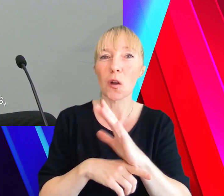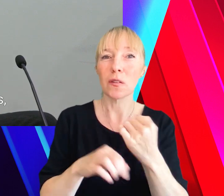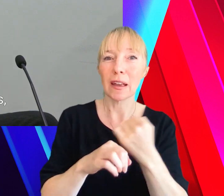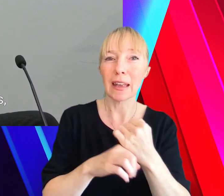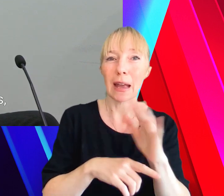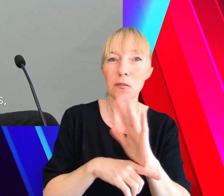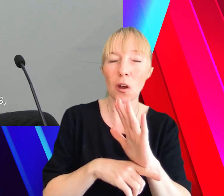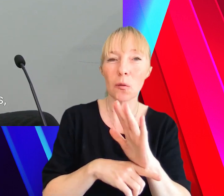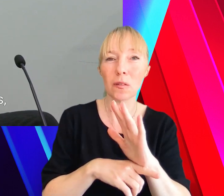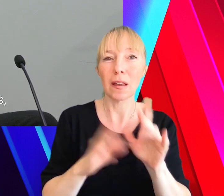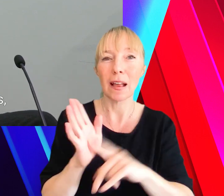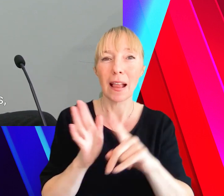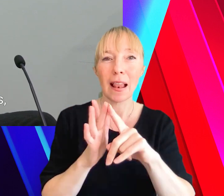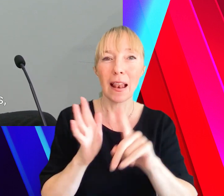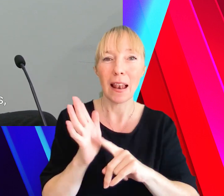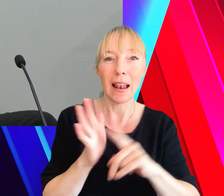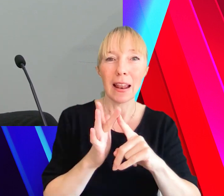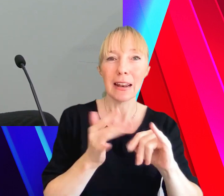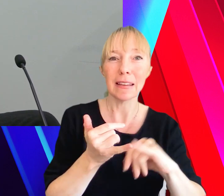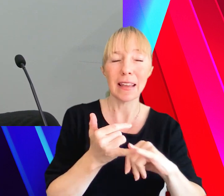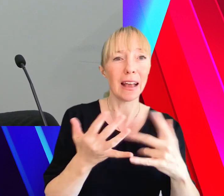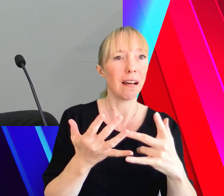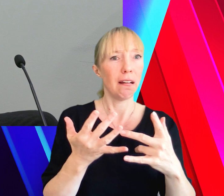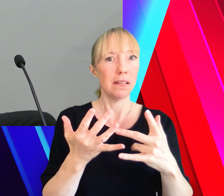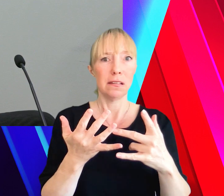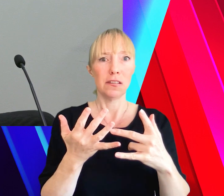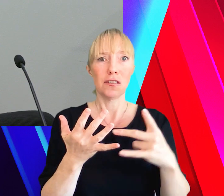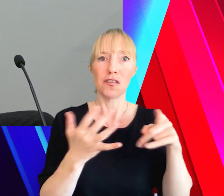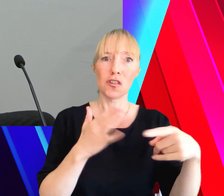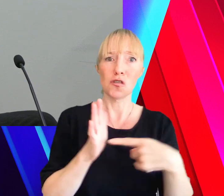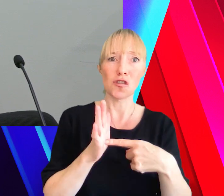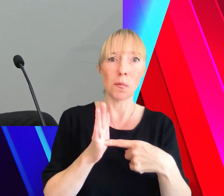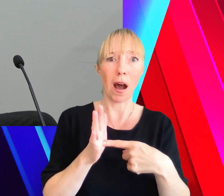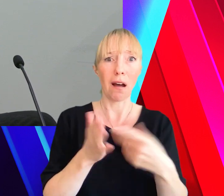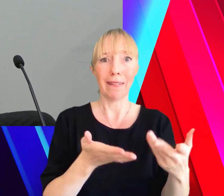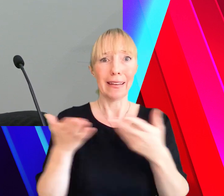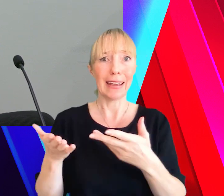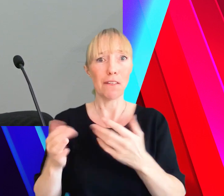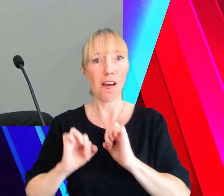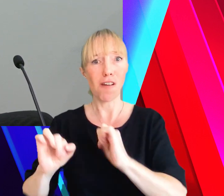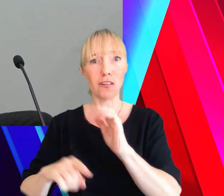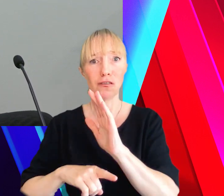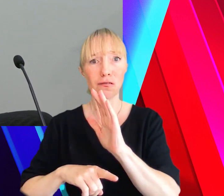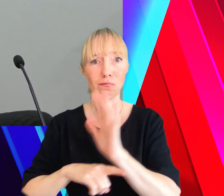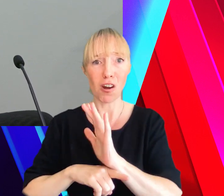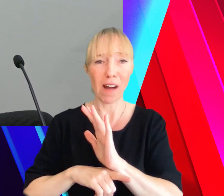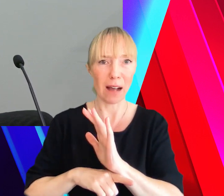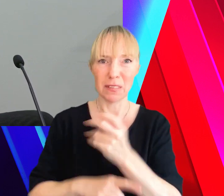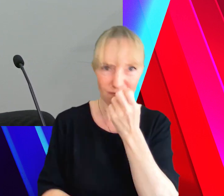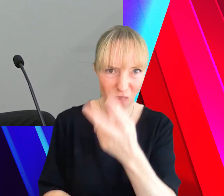know, talk shows, game shows. Like, look at Lily Singh, man. Like she was a YouTuber who then got a talk show. Like, don't get me wrong, it's trash,